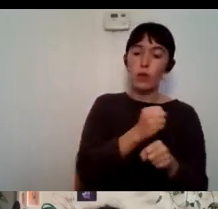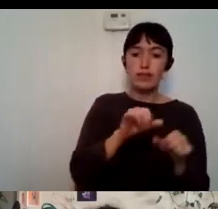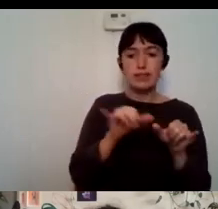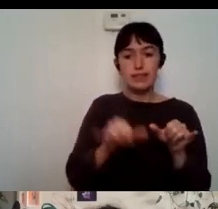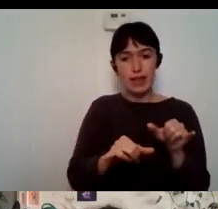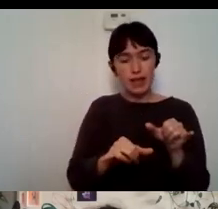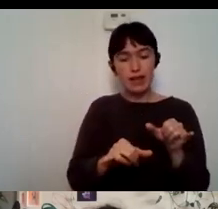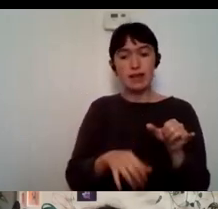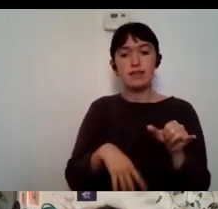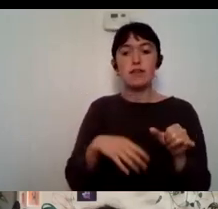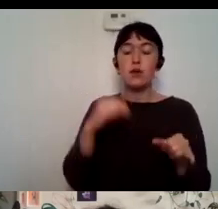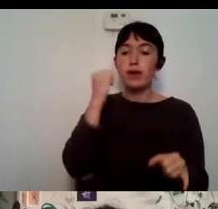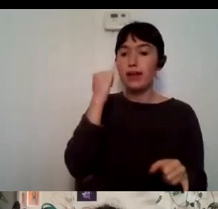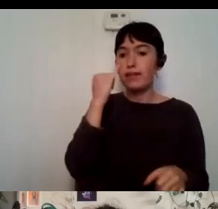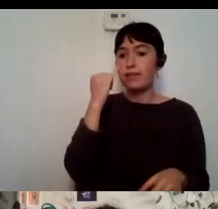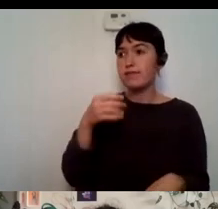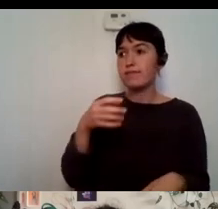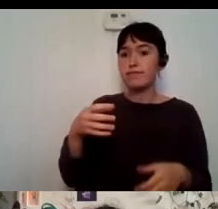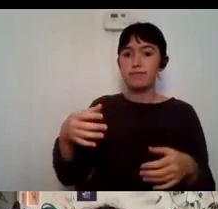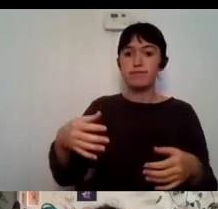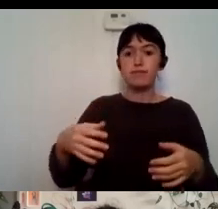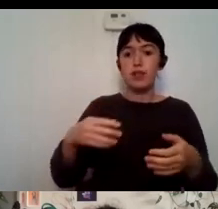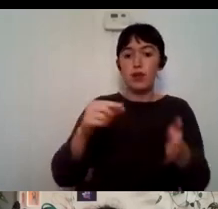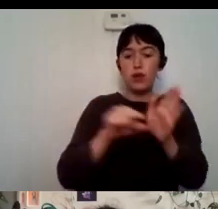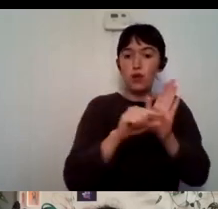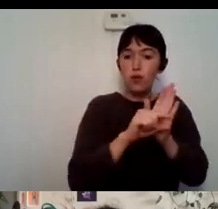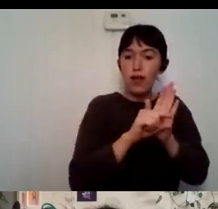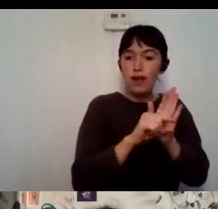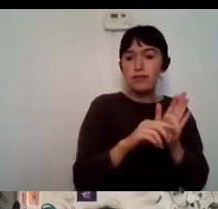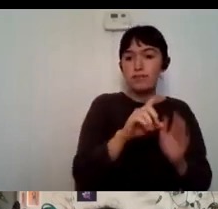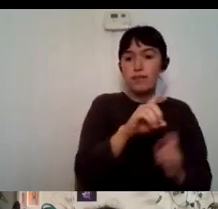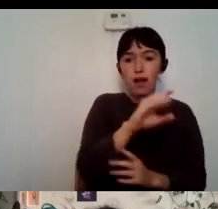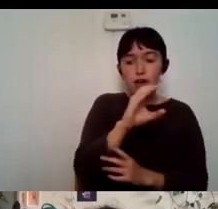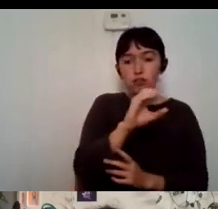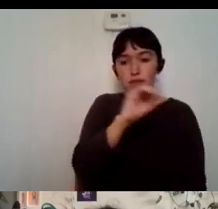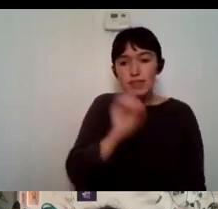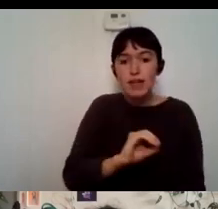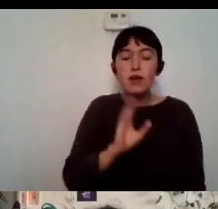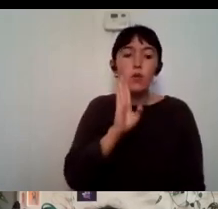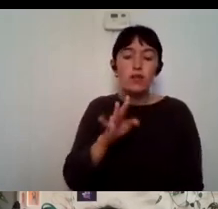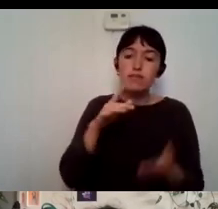or a gold star, you might be more inclined to do the same thing again, to study.